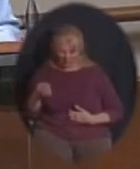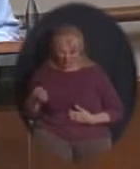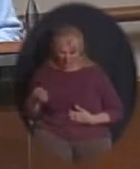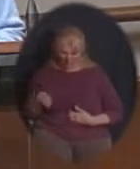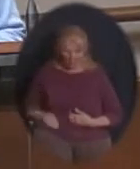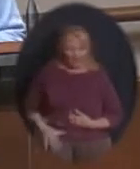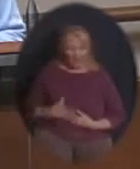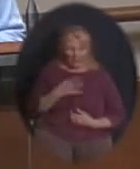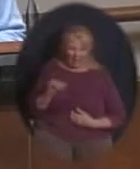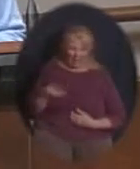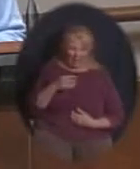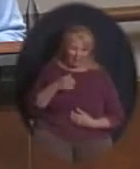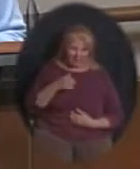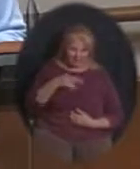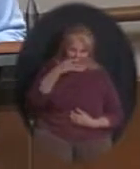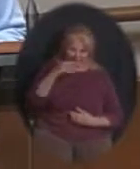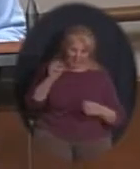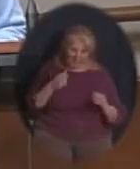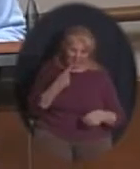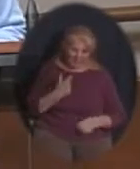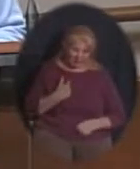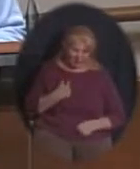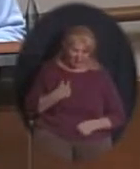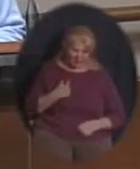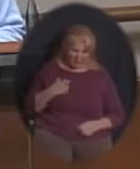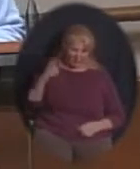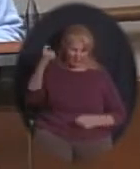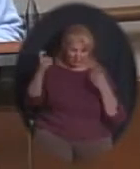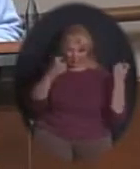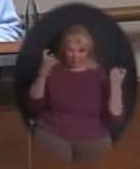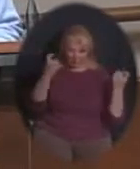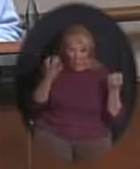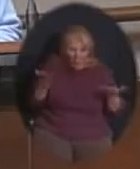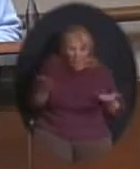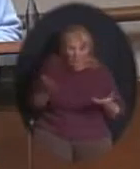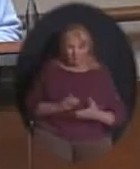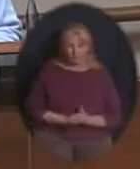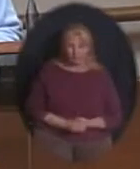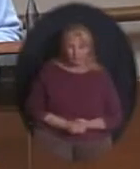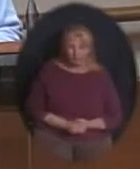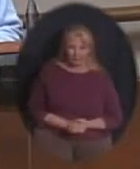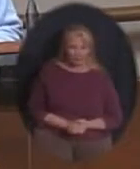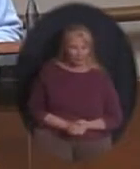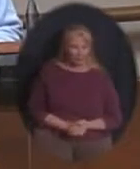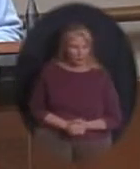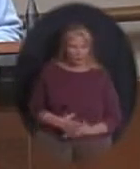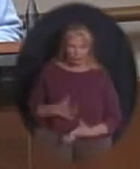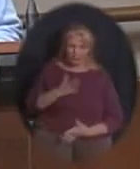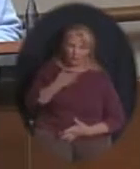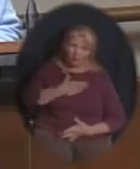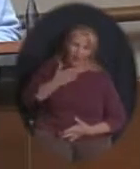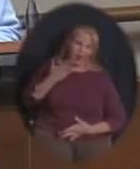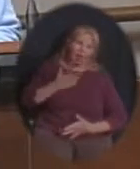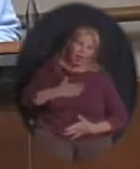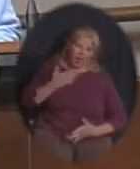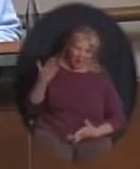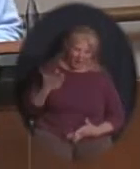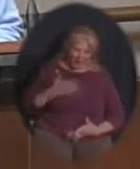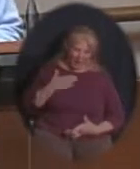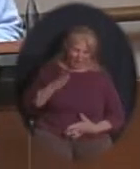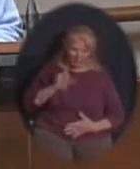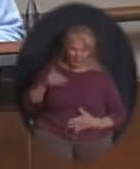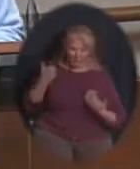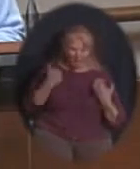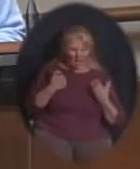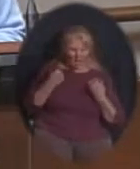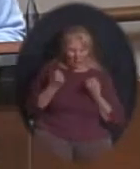exactly they were celebrating, the independence. While we're absolutely thrilled with the opportunity that she has had to be in this program,